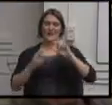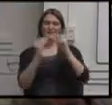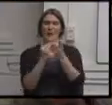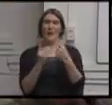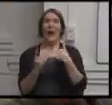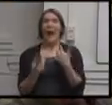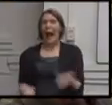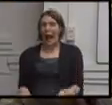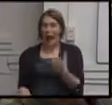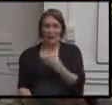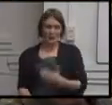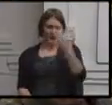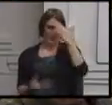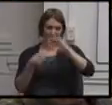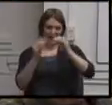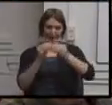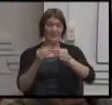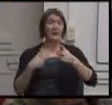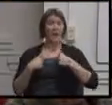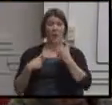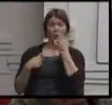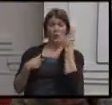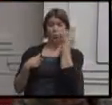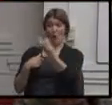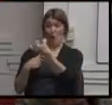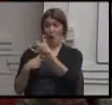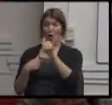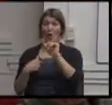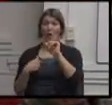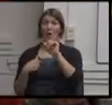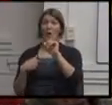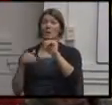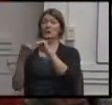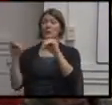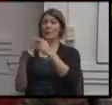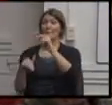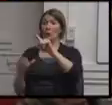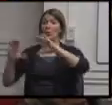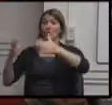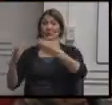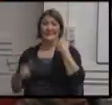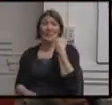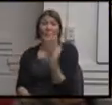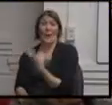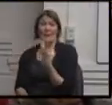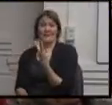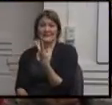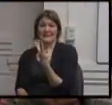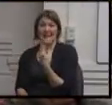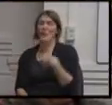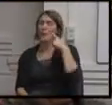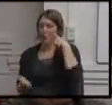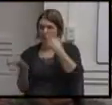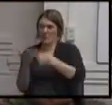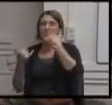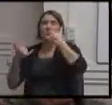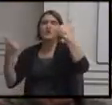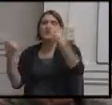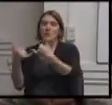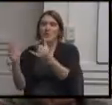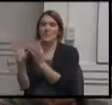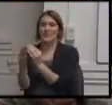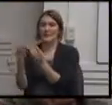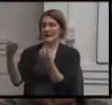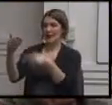but I don't. I did speak with Aquatics Group last Wednesday, and we are going to talk via telephone